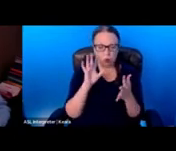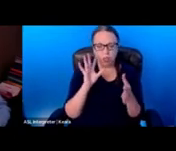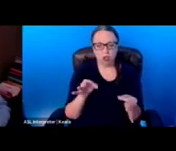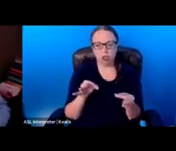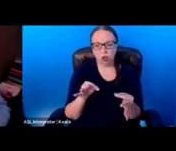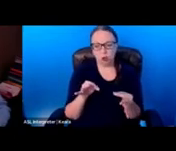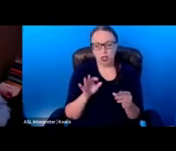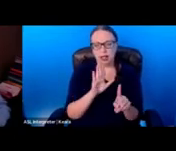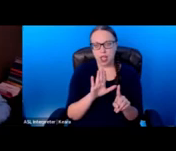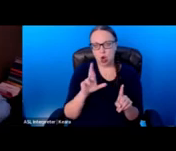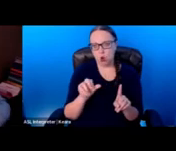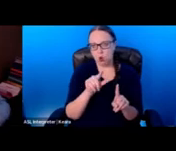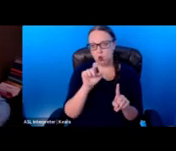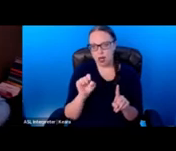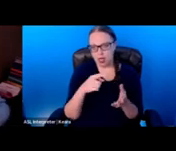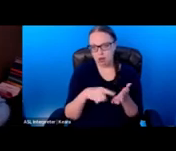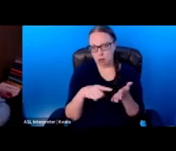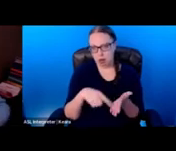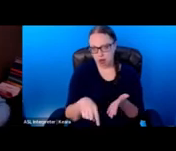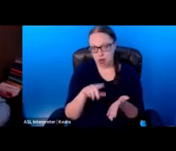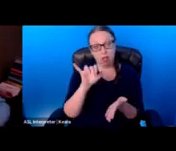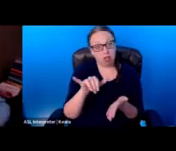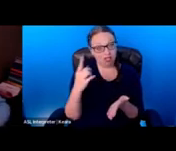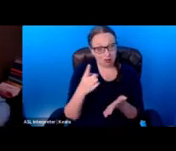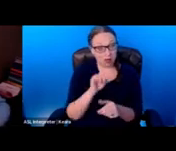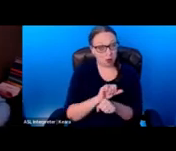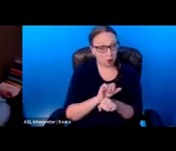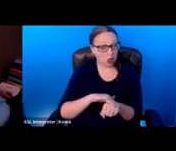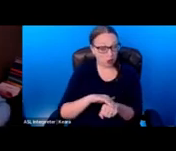their rate of pay. That is something that we're working on in New Jersey because